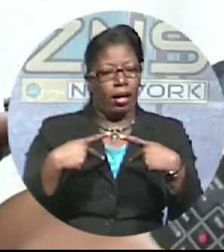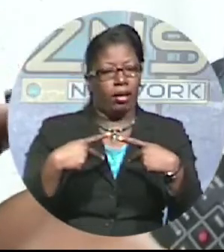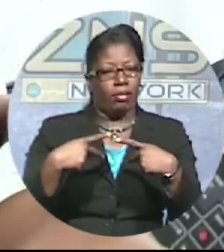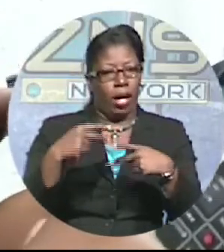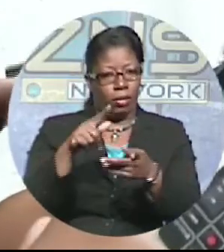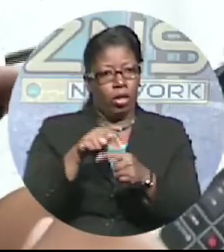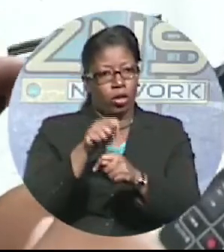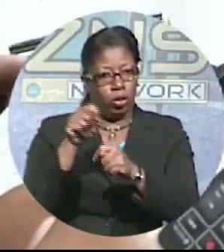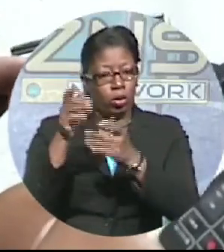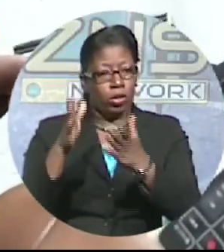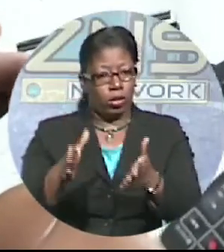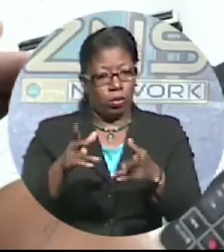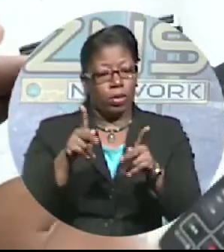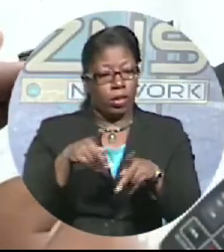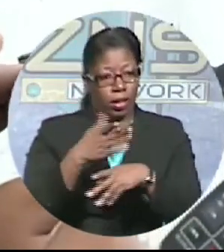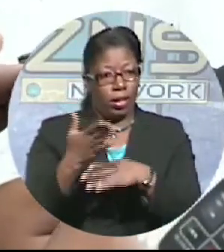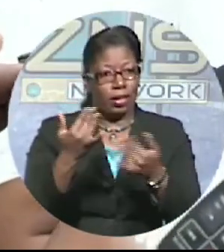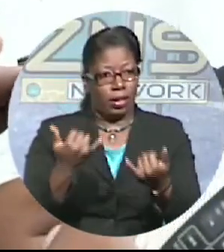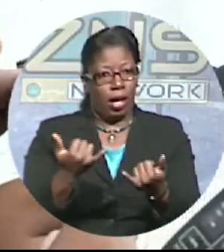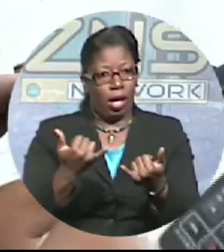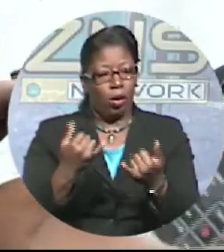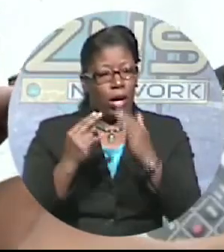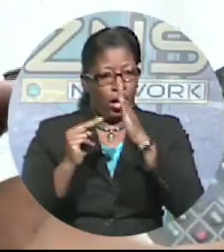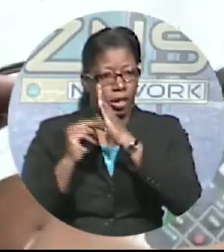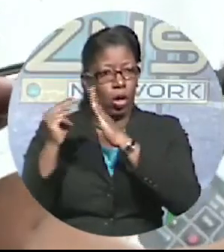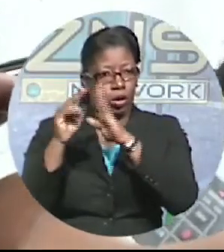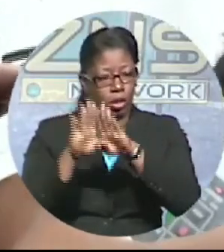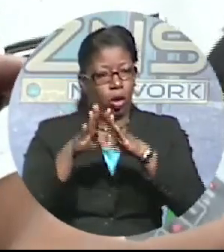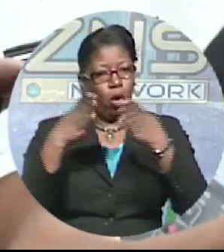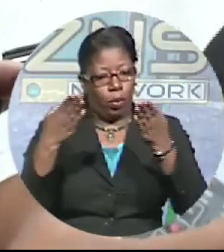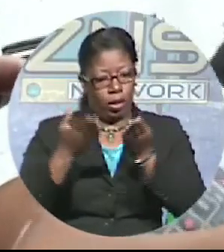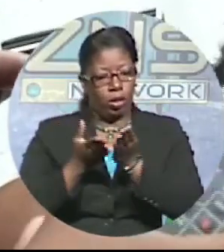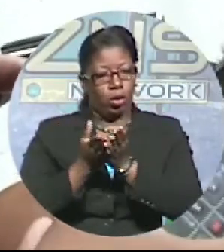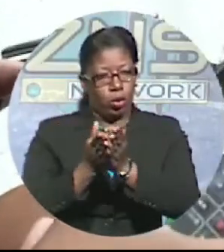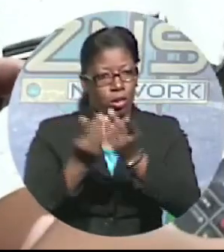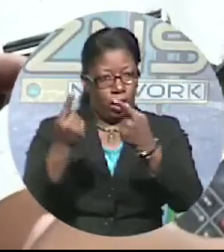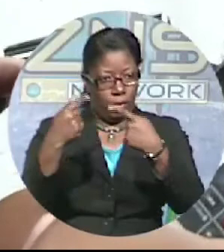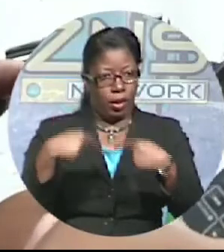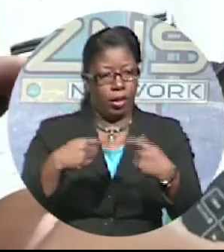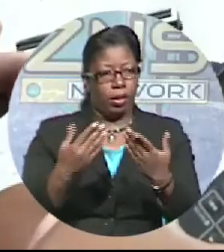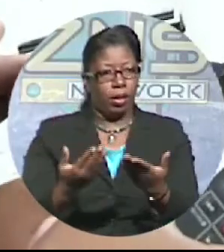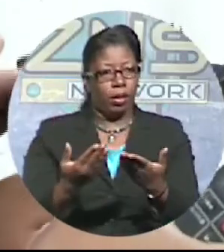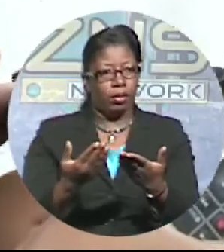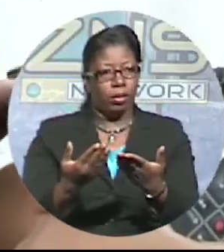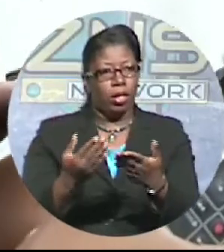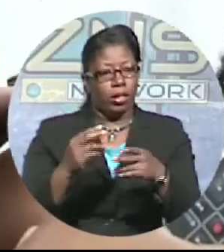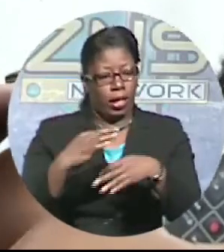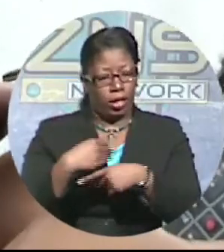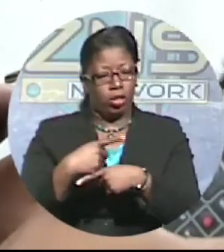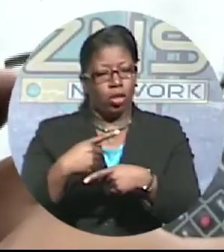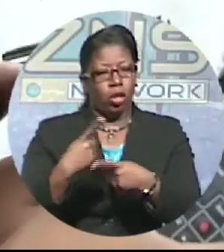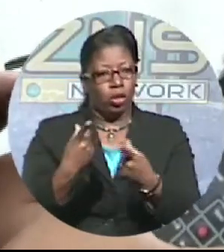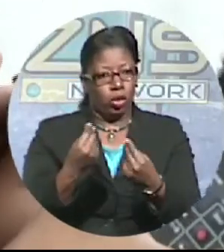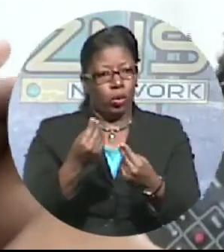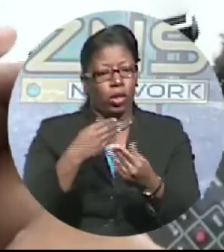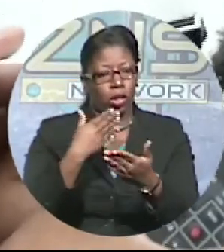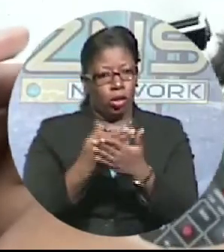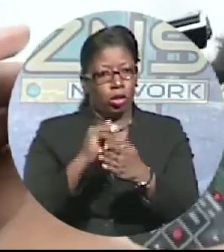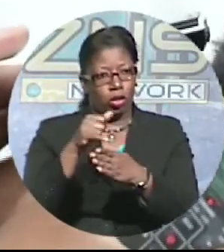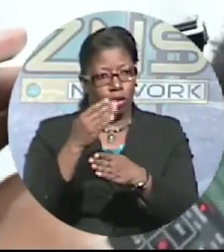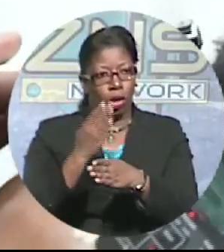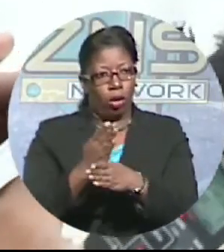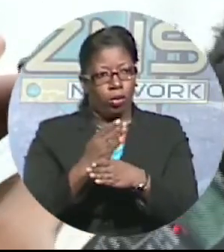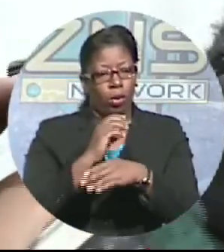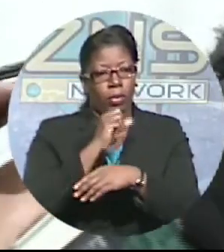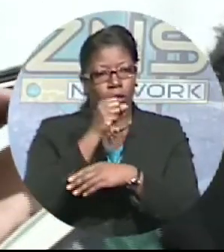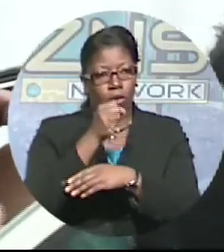bad. Because you still have the hotel that's open, you still have the cruises that are coming in, and celebrities doing a very good job with that. So you